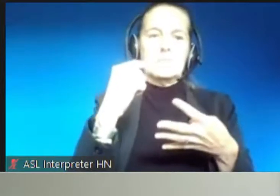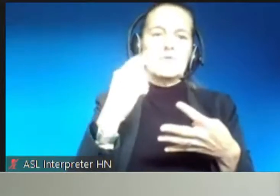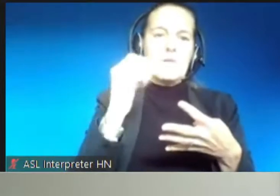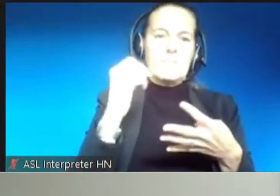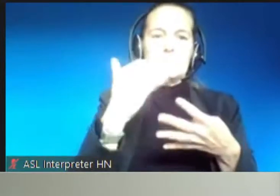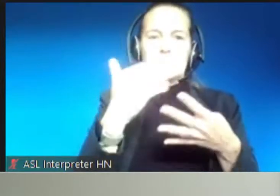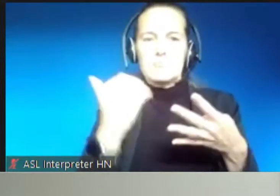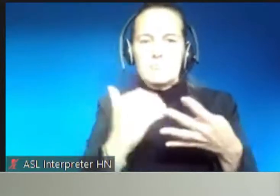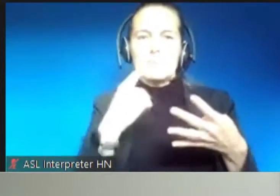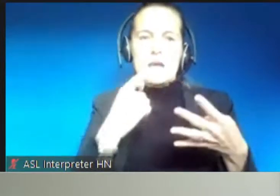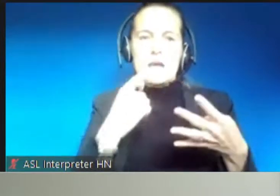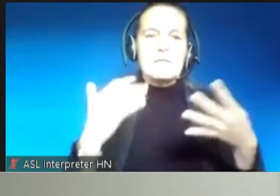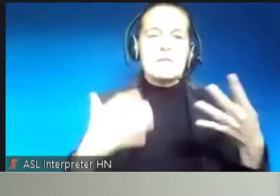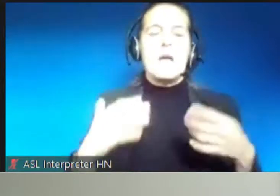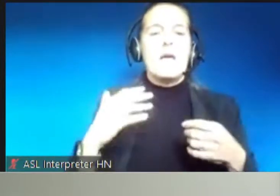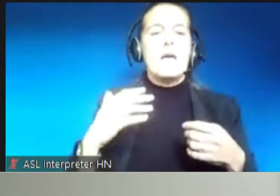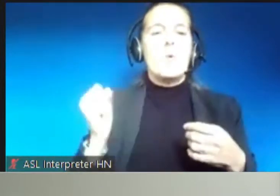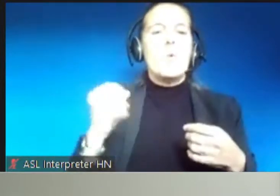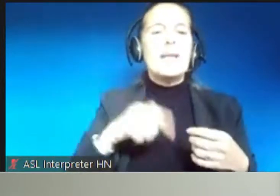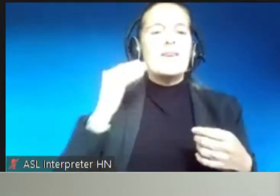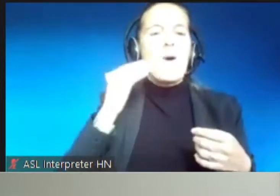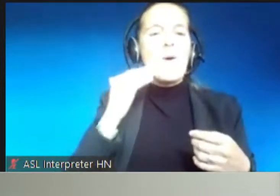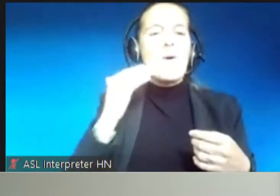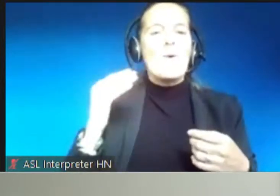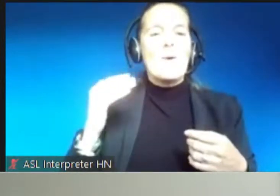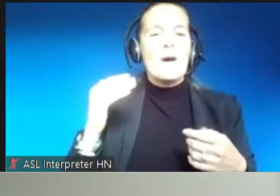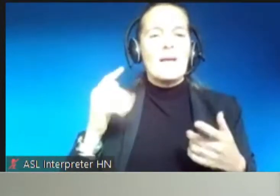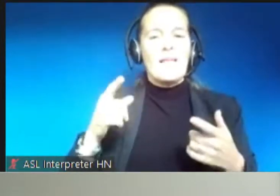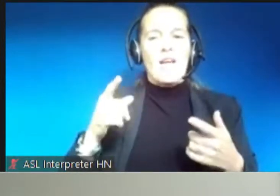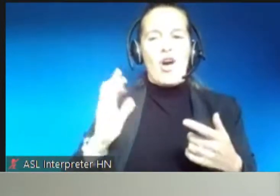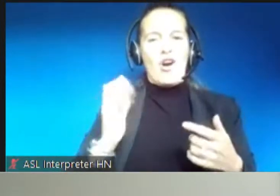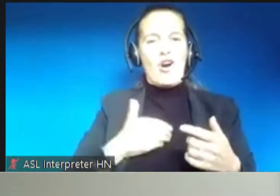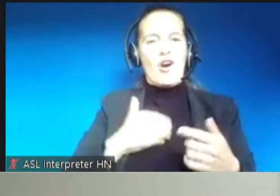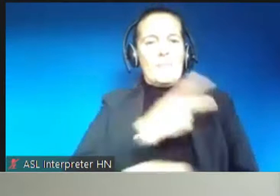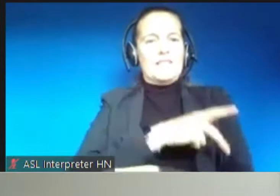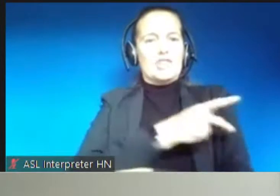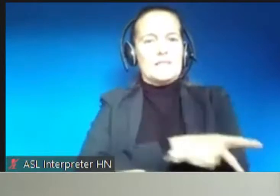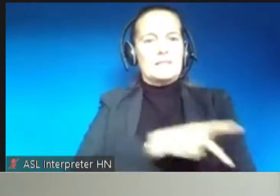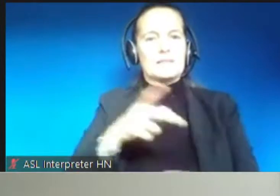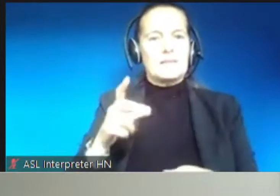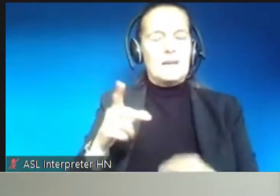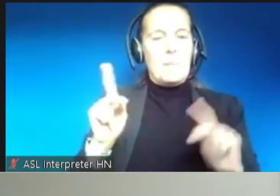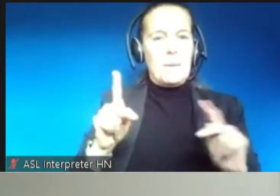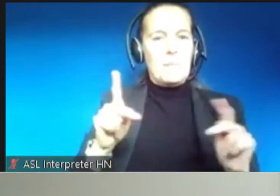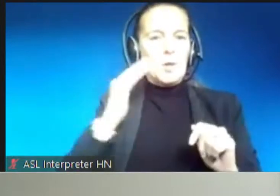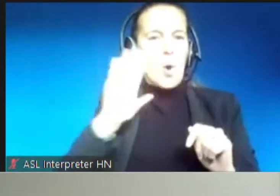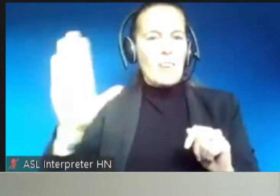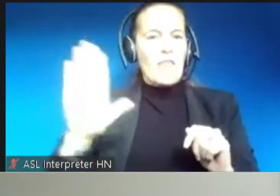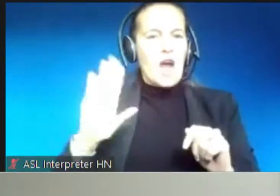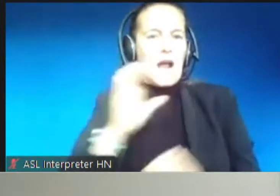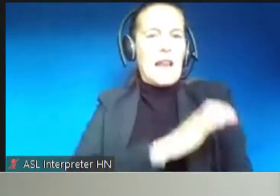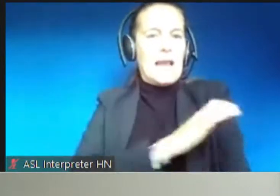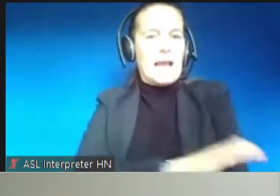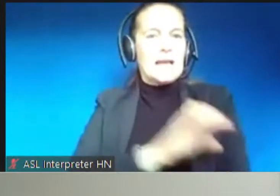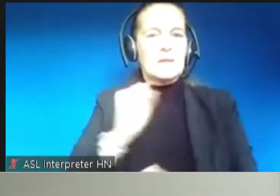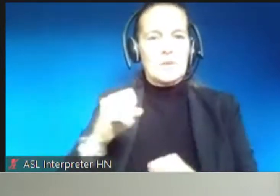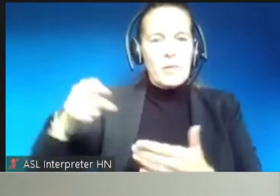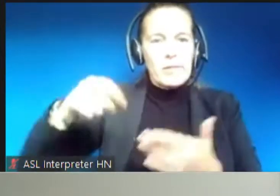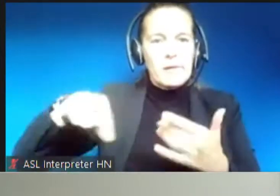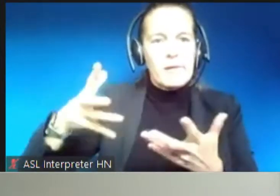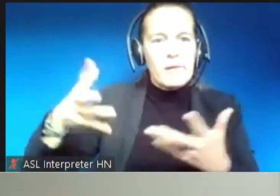they go through their patient lists, they call people in, people know them, and so there's a lot of trust that's going on.